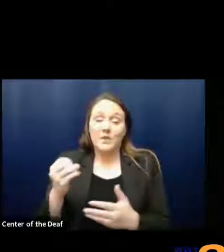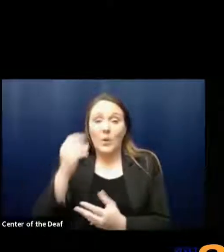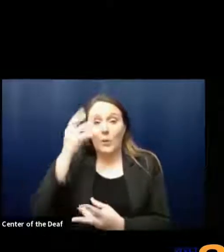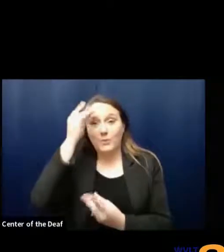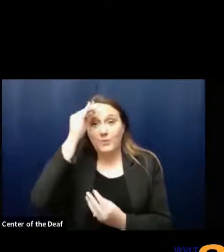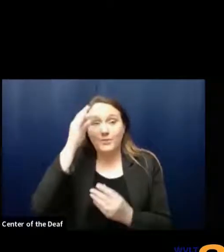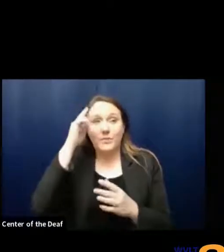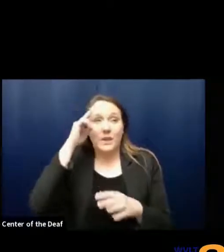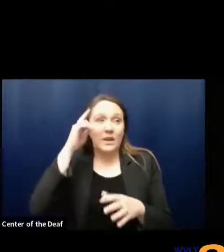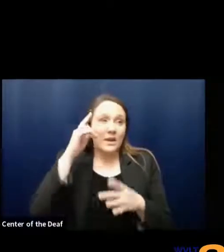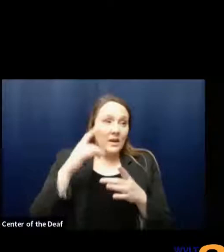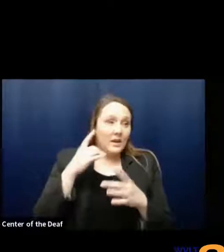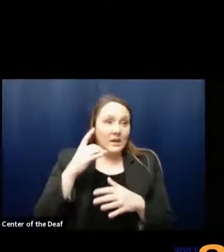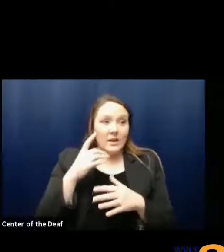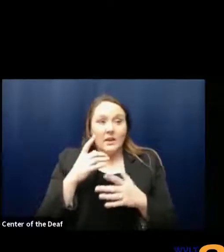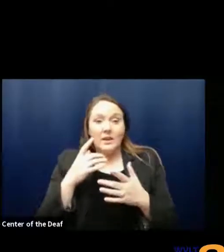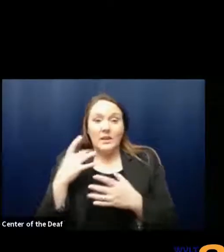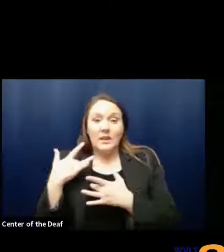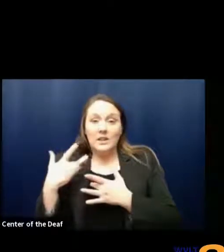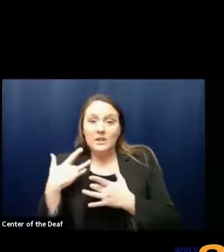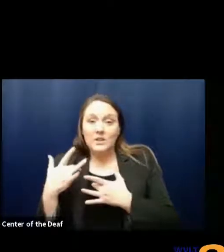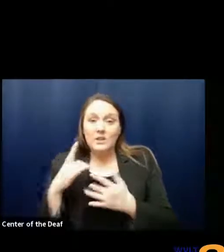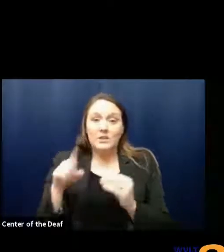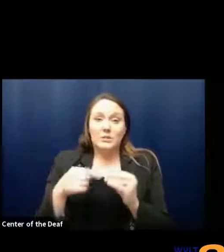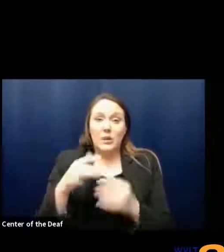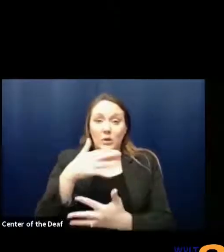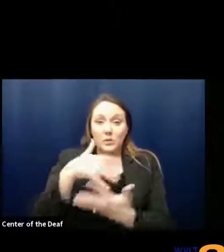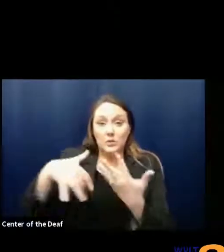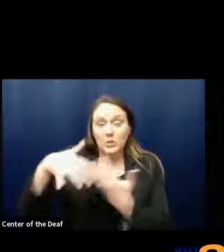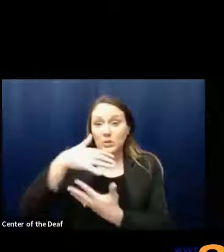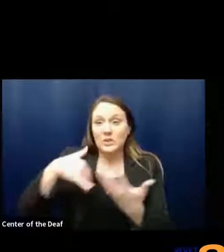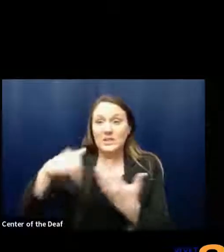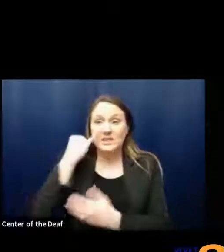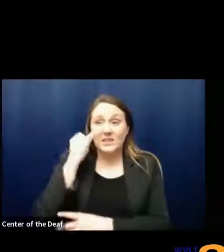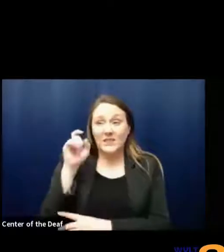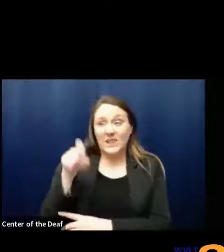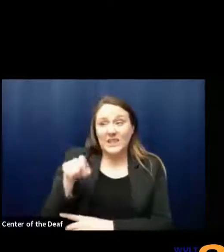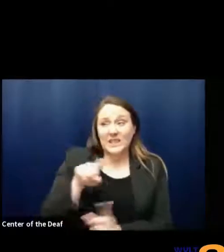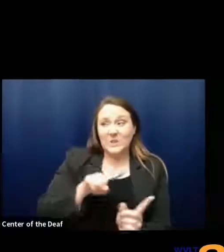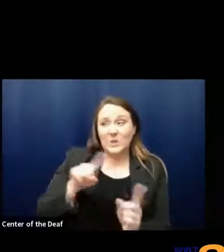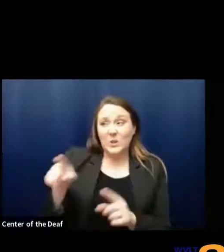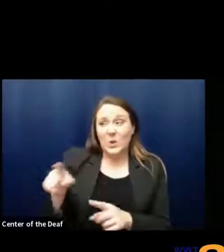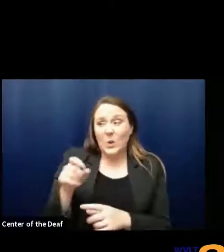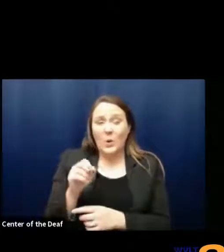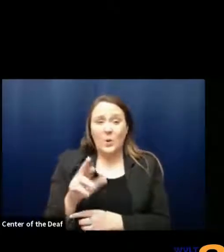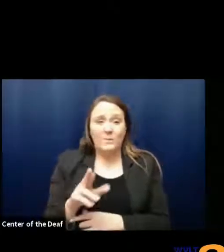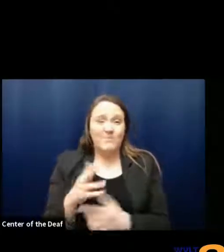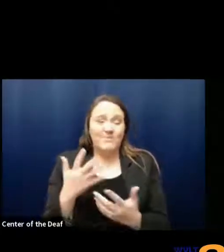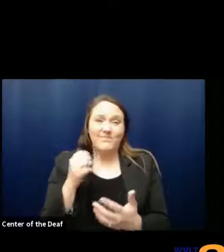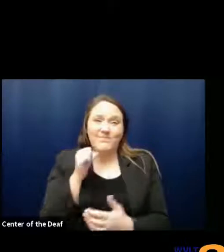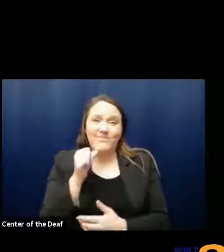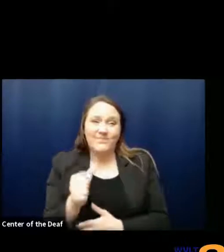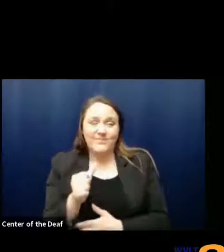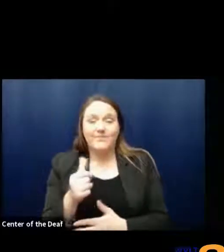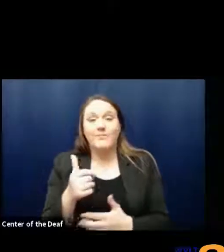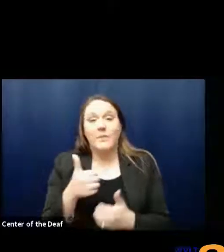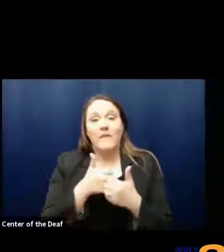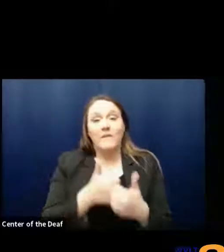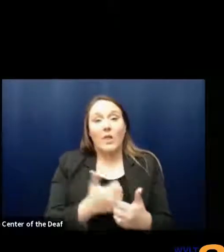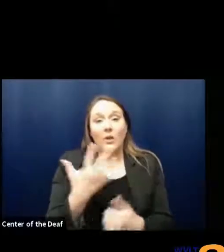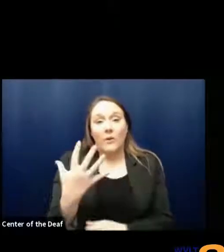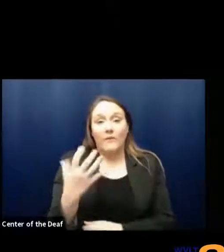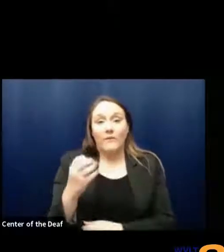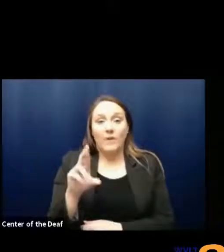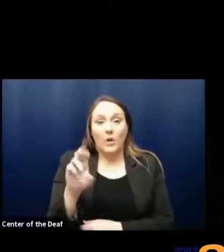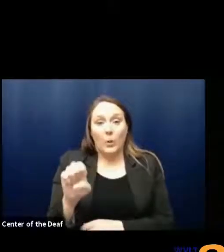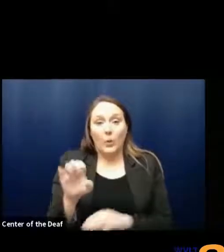the holidays. Really think about whether you need to attend the events and continue to follow the 5 core actions that we've been talking about this